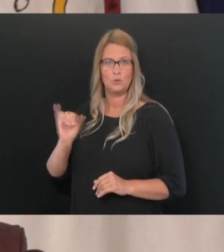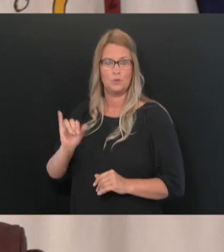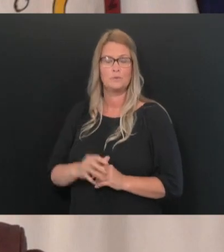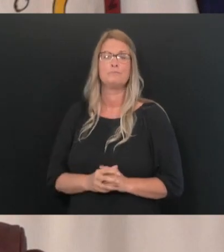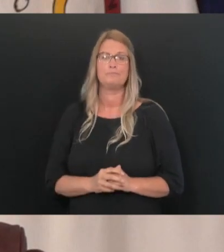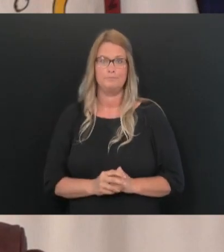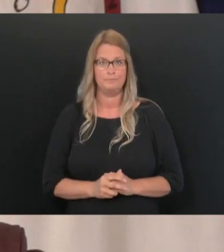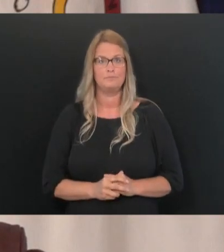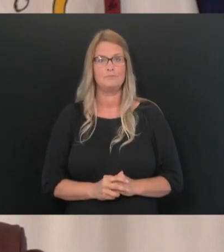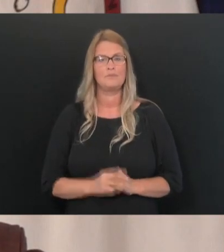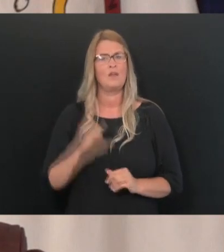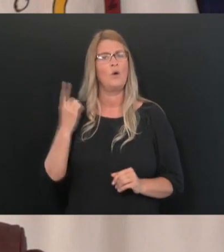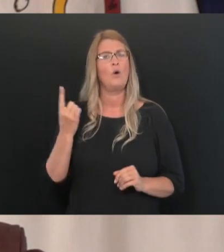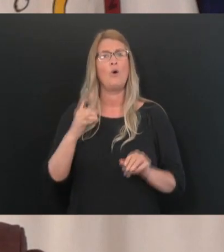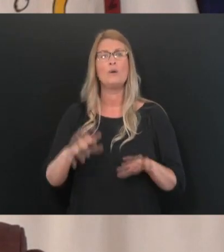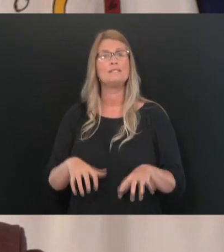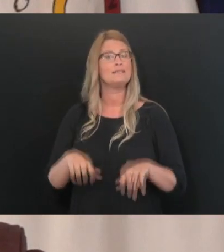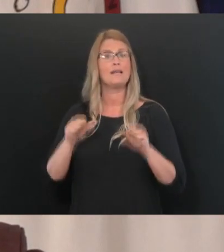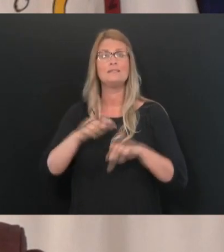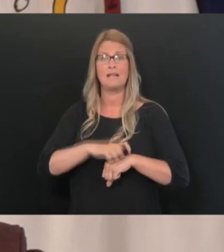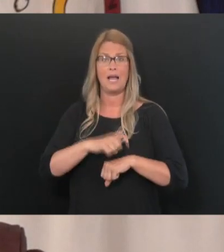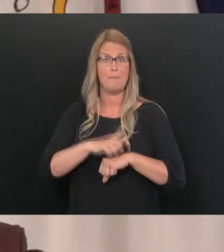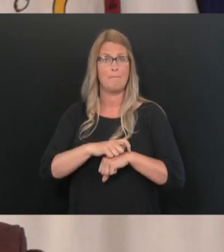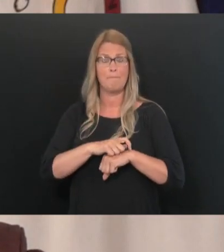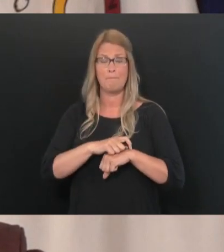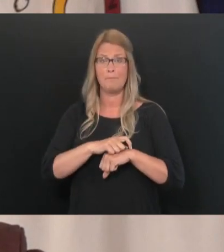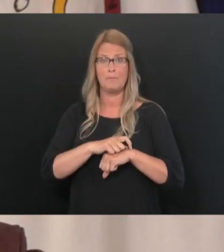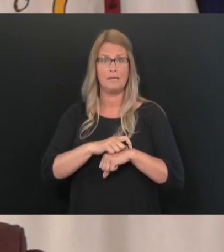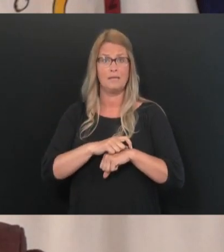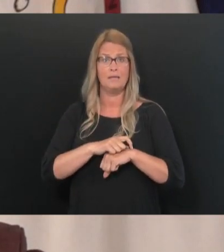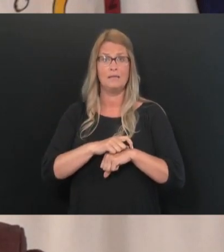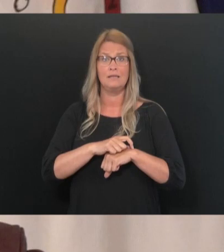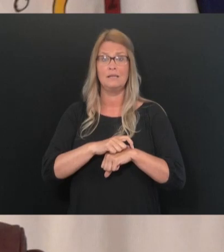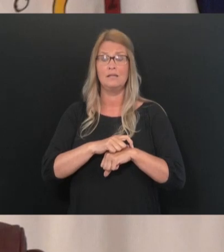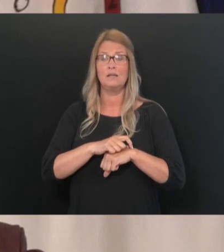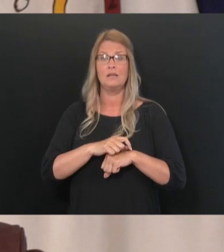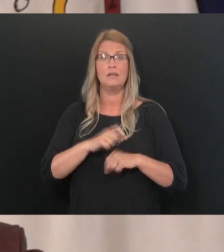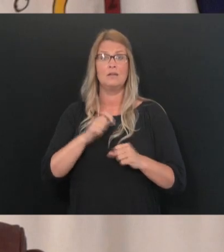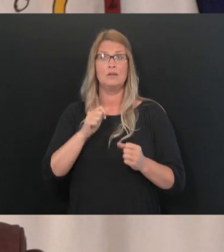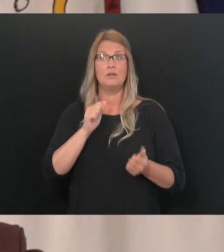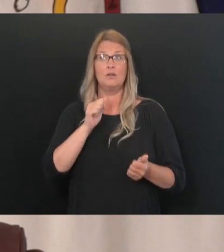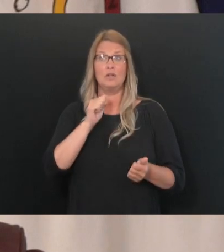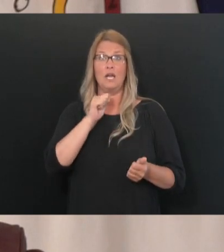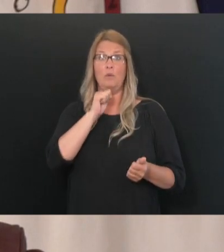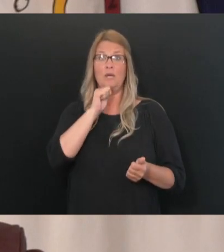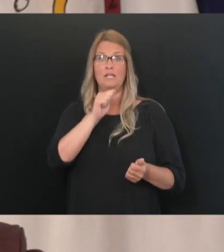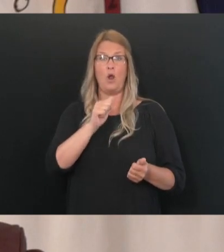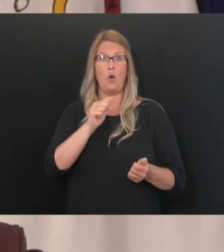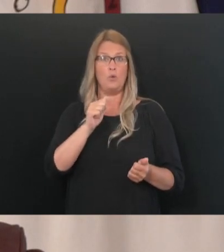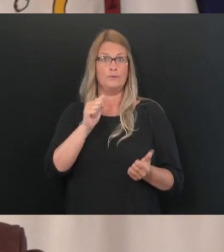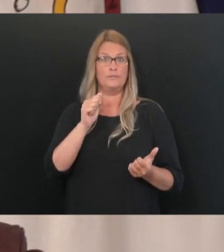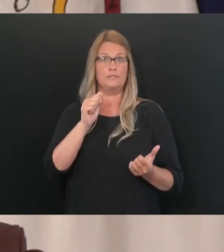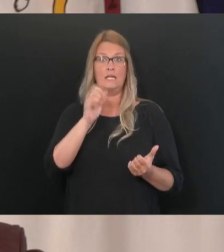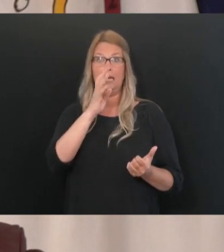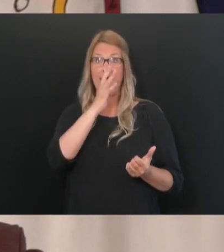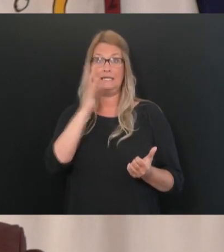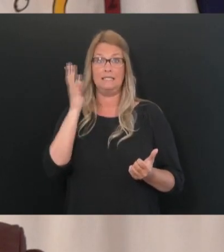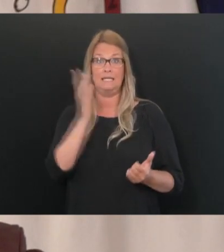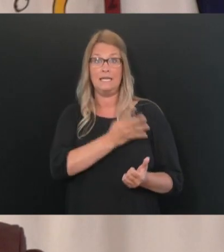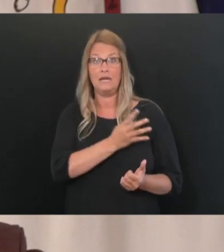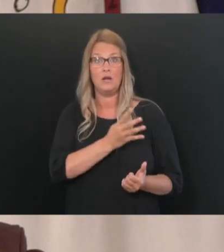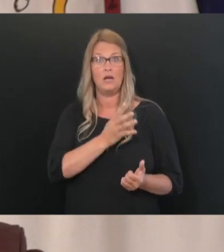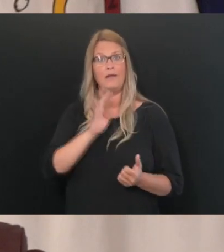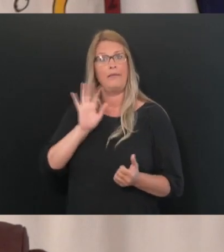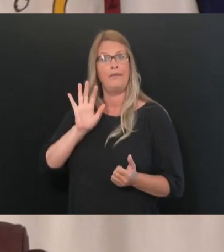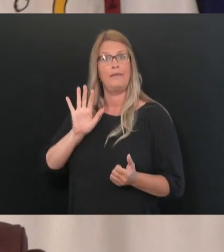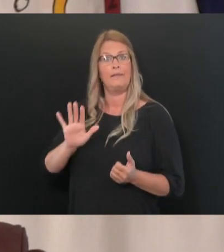always just take time. Let's always do this, that we don't drift to where this is just another statistic